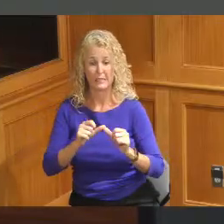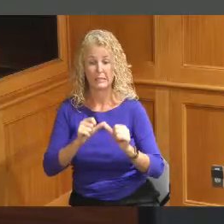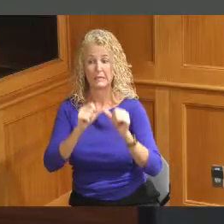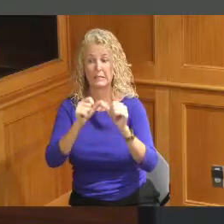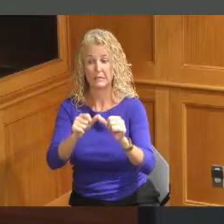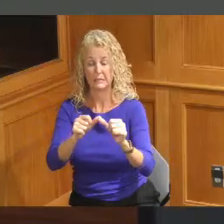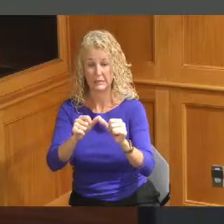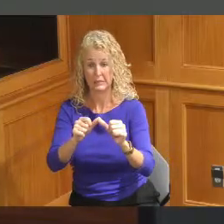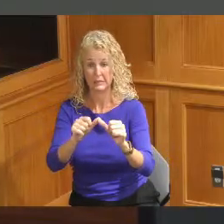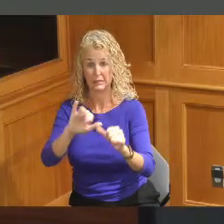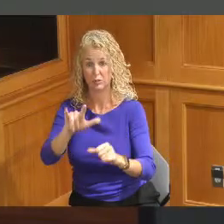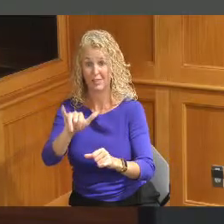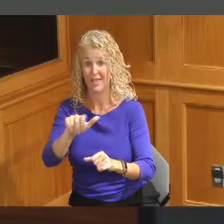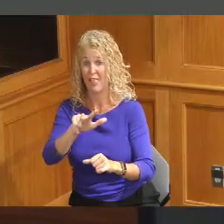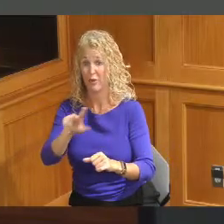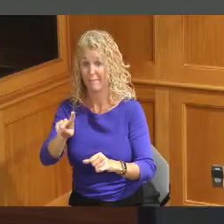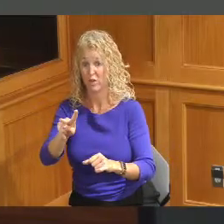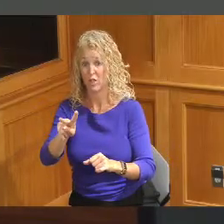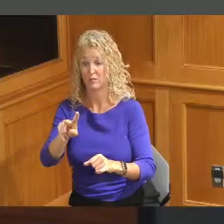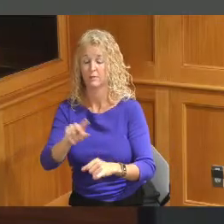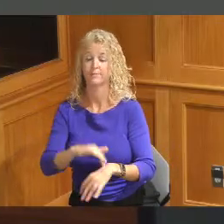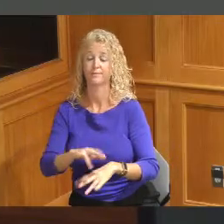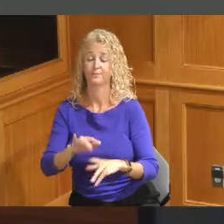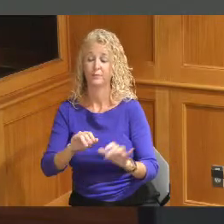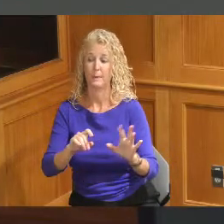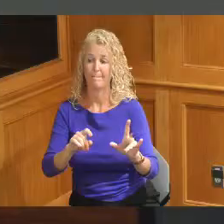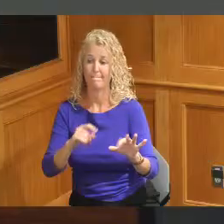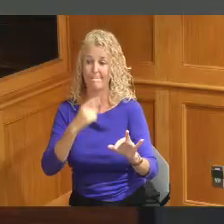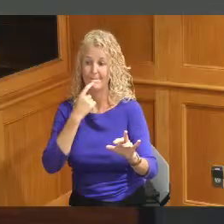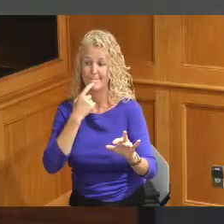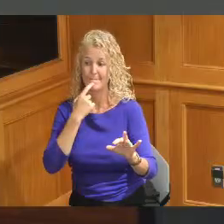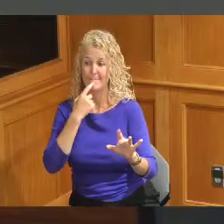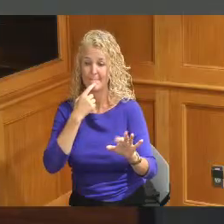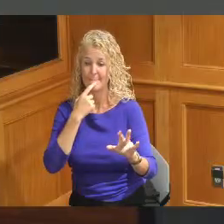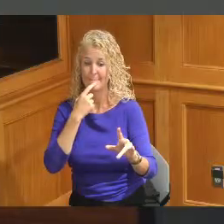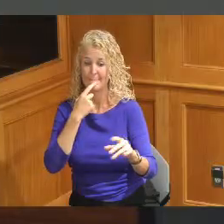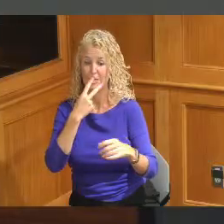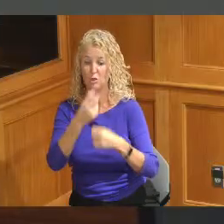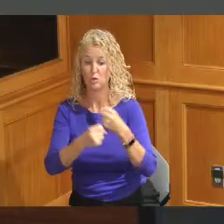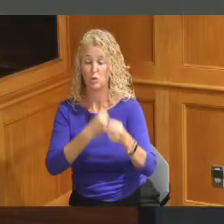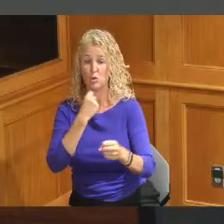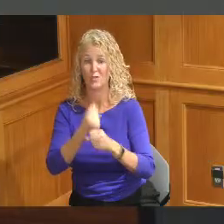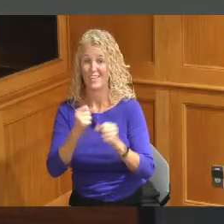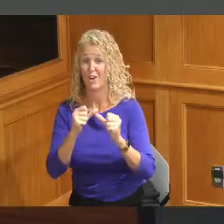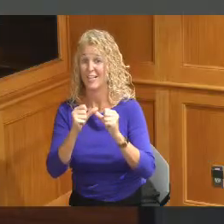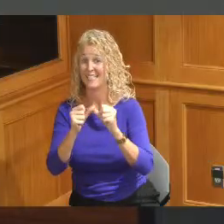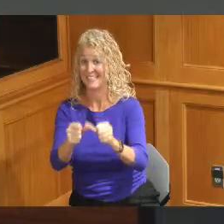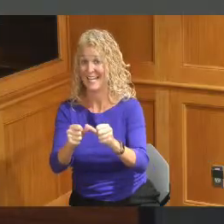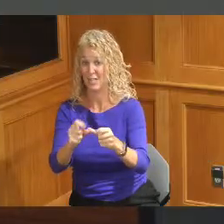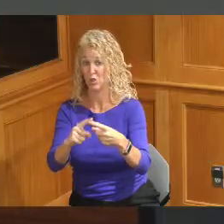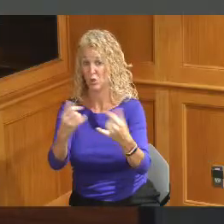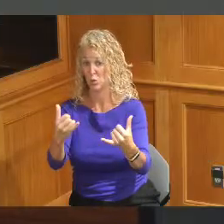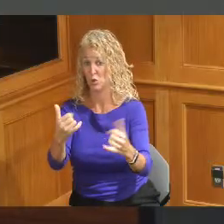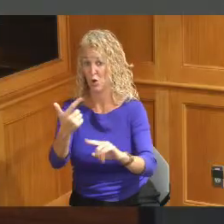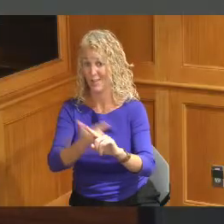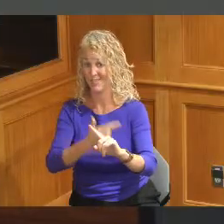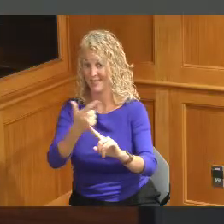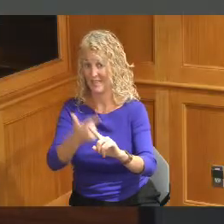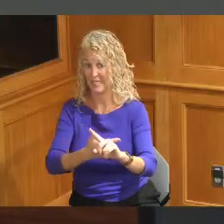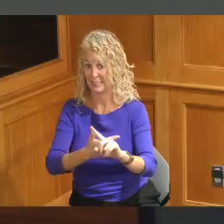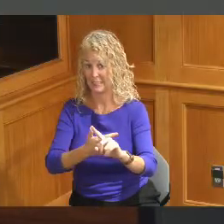the team was required to notify the county of a 2-year extension to the current lease. It was required to do